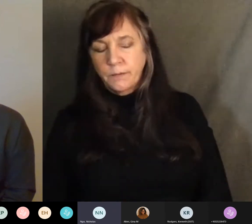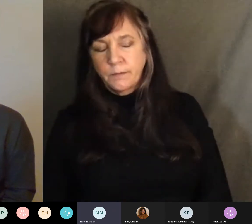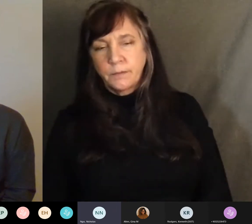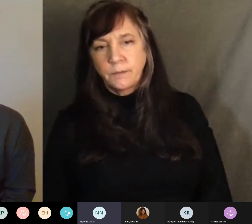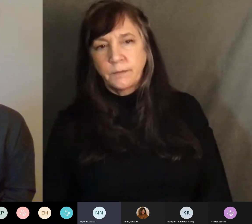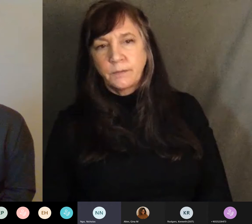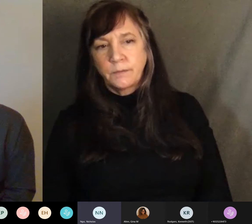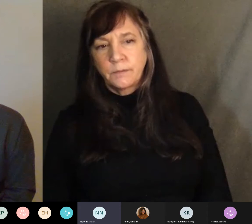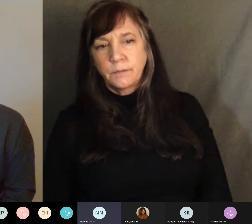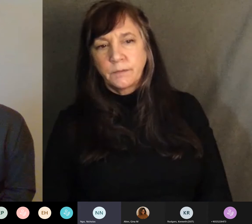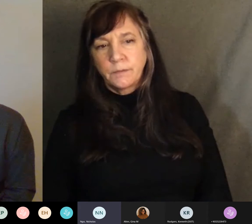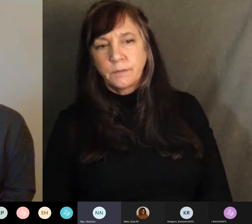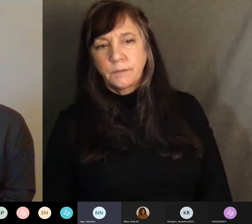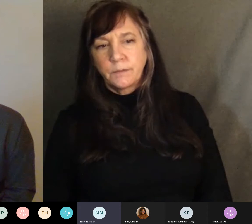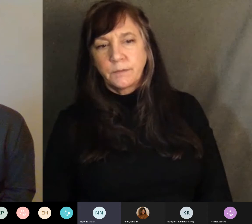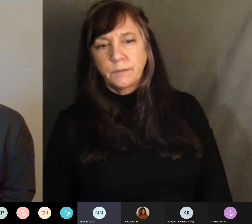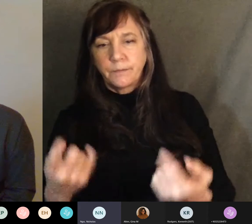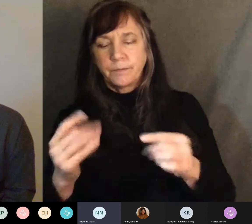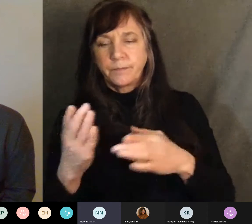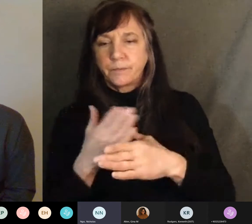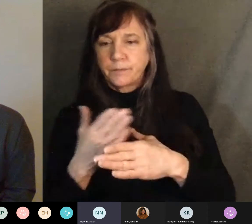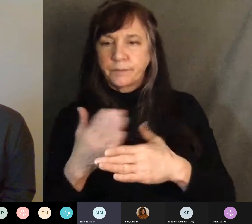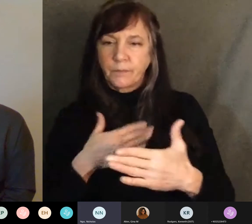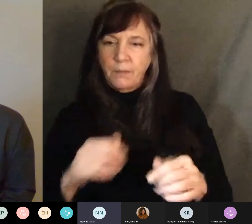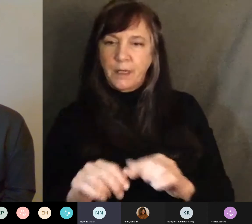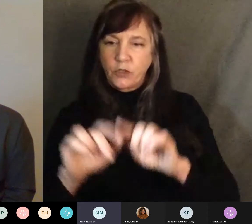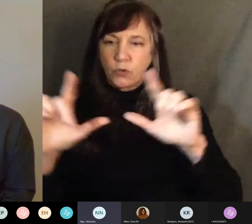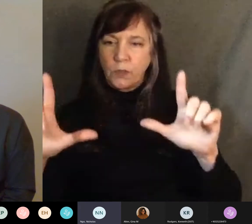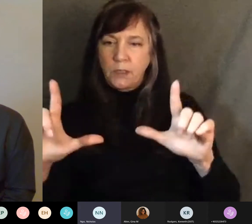Trying to share this window.